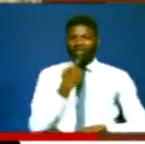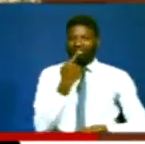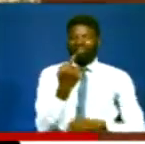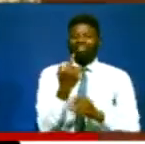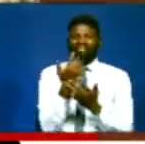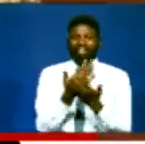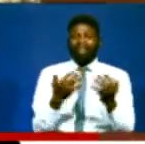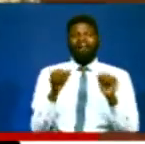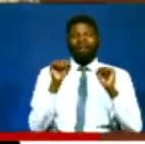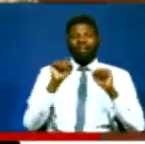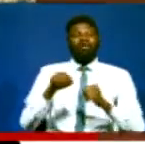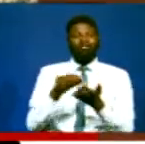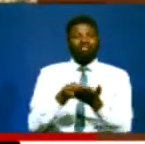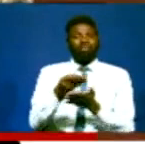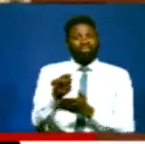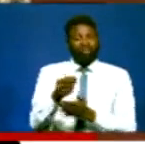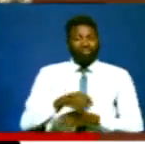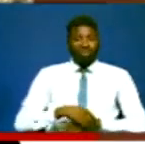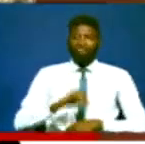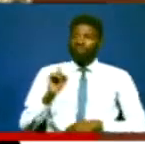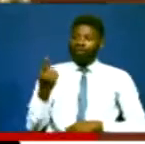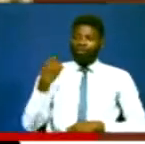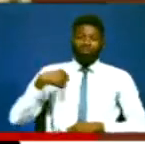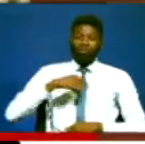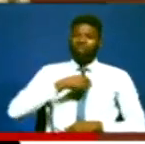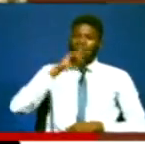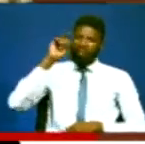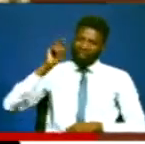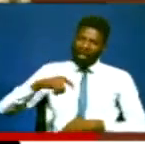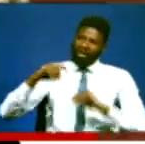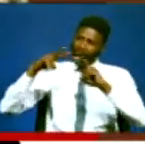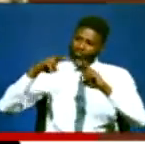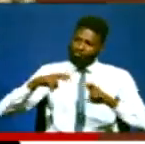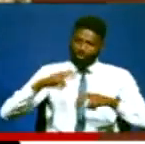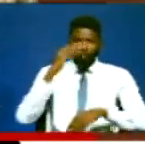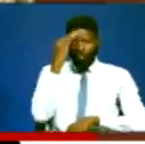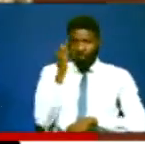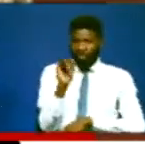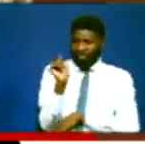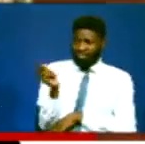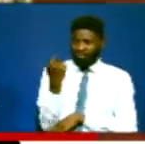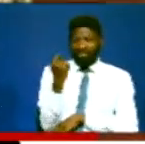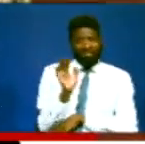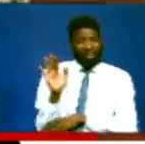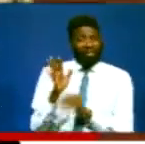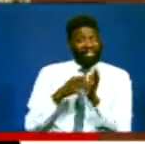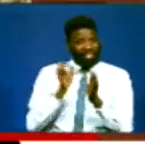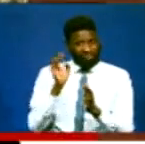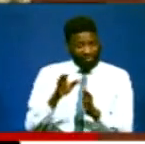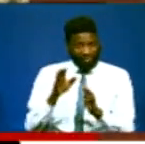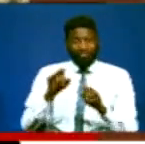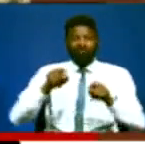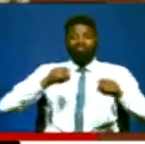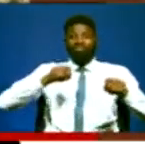So first of all, we need to interrogate, why is it so costly for Kenya to run an election?